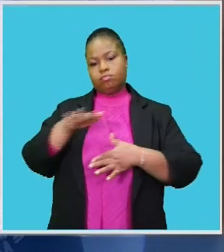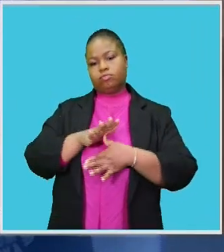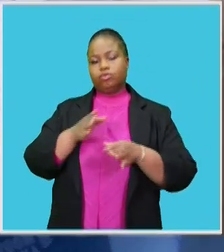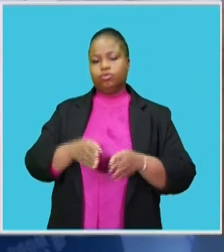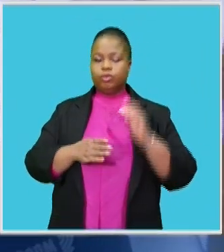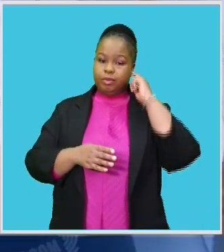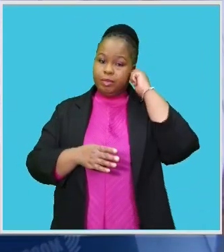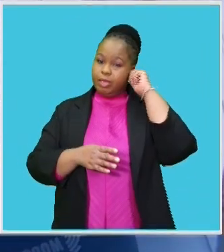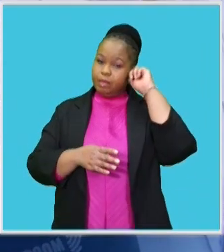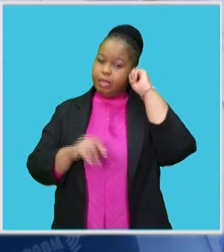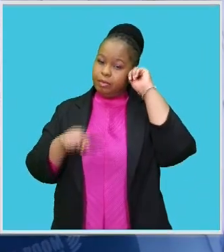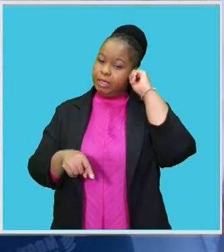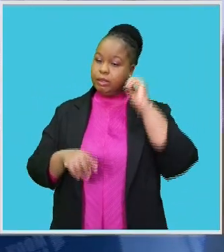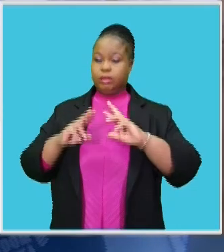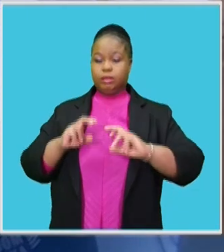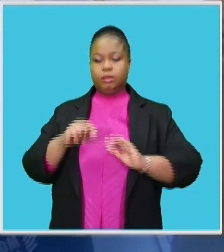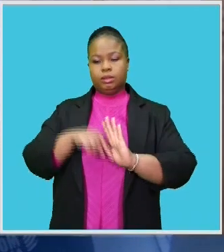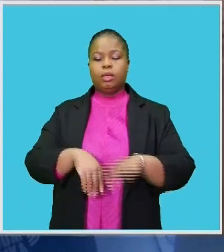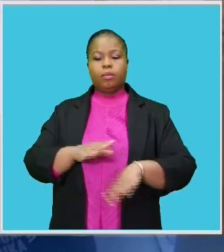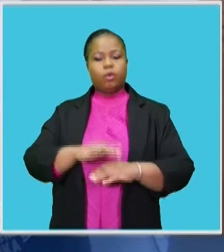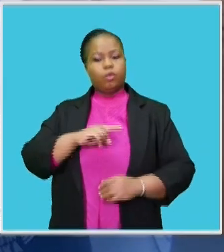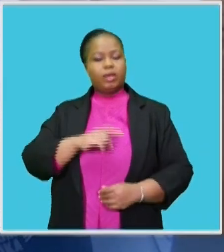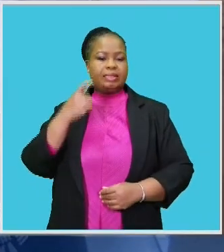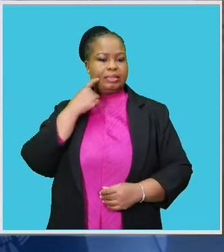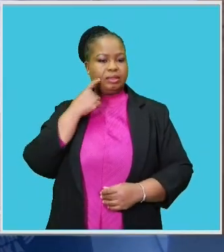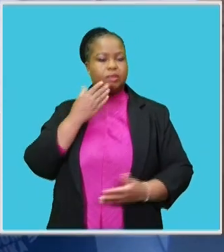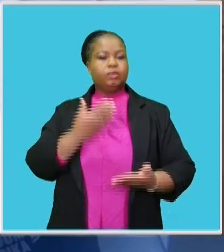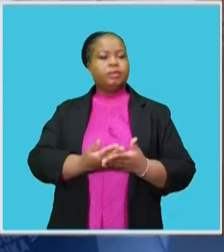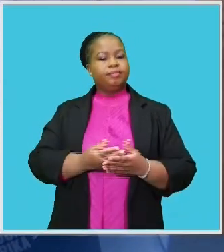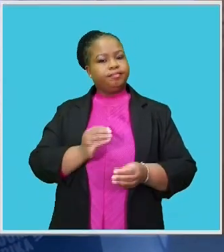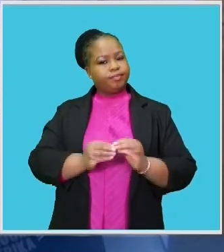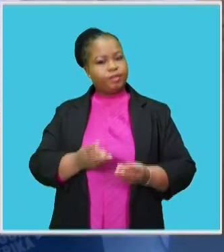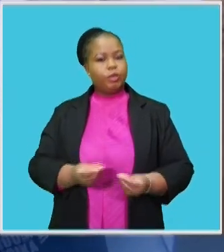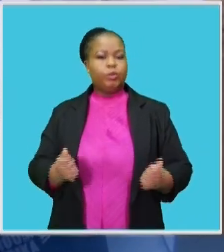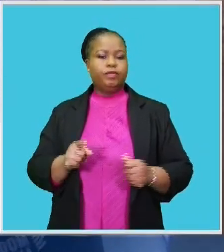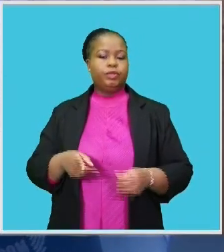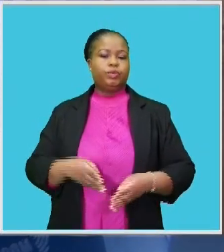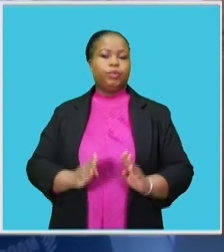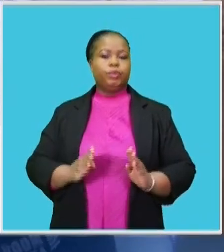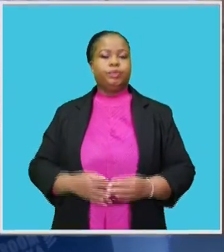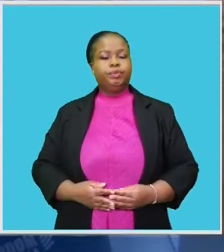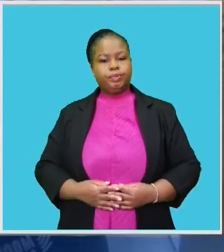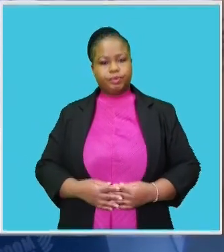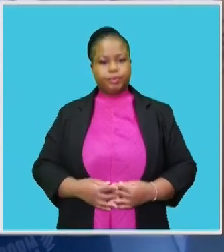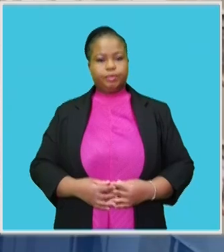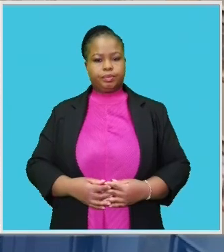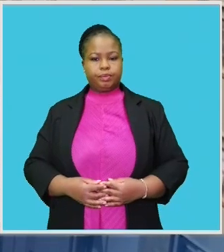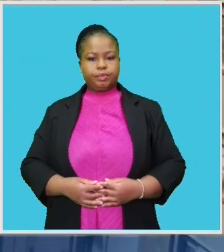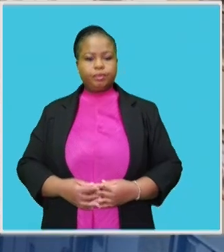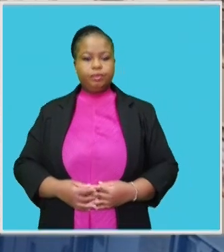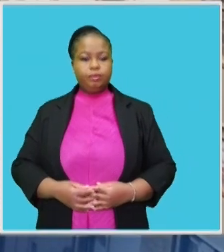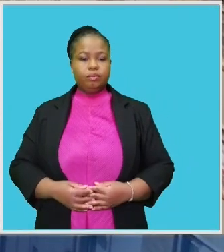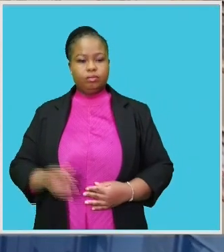to deal with it immediately so that we can actually restore this road as part of the rejuvenation of the city. You